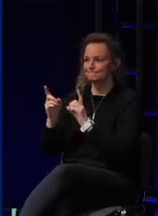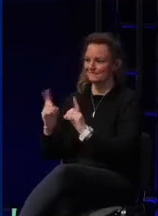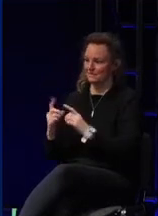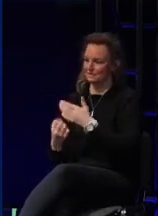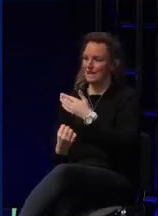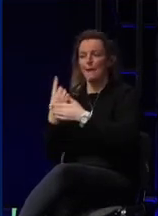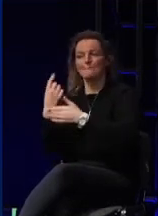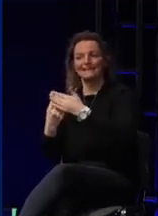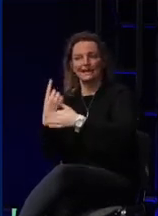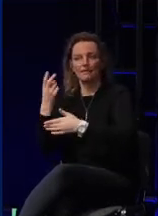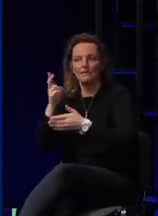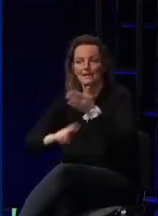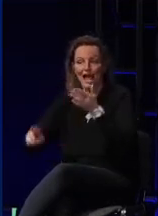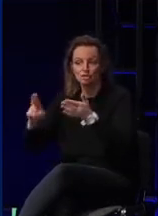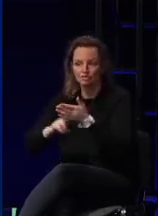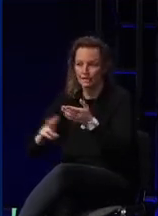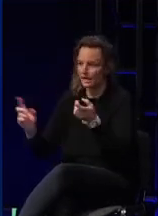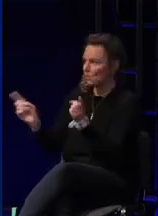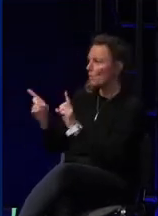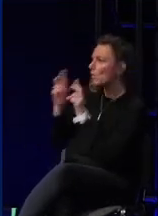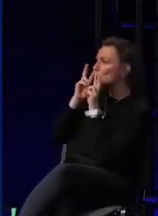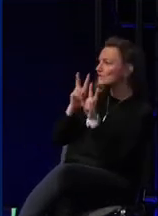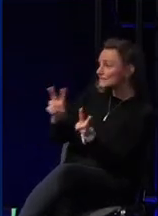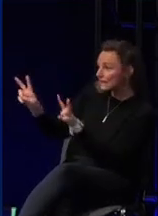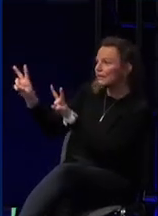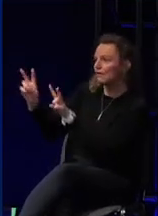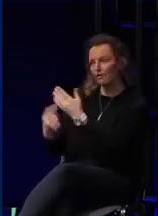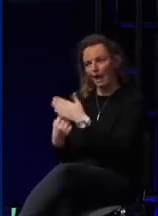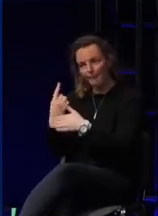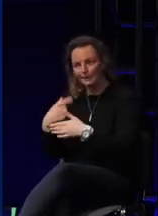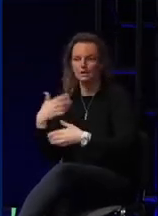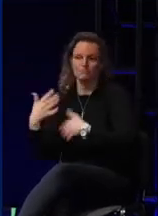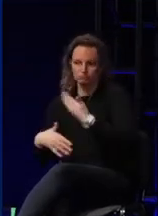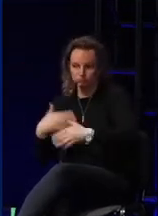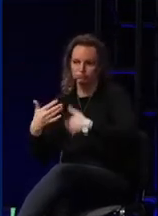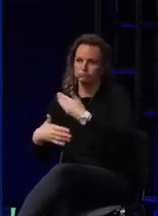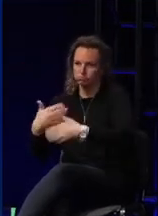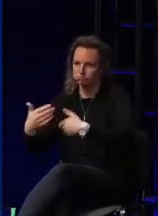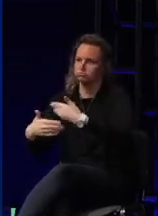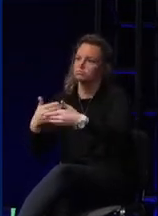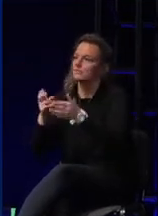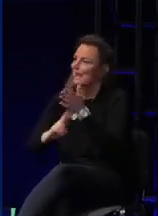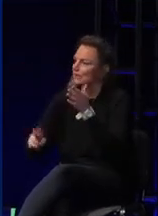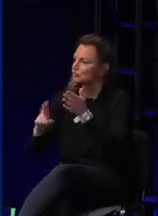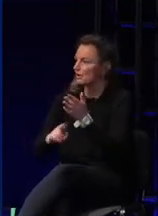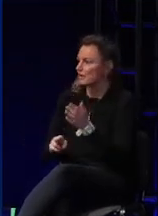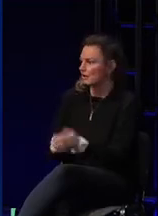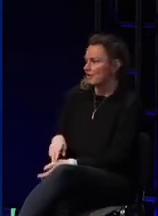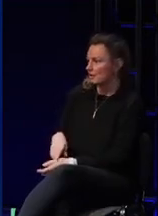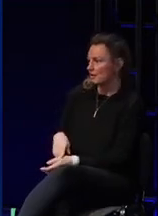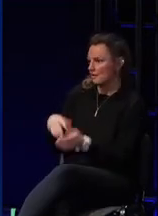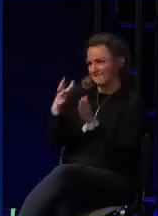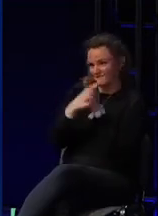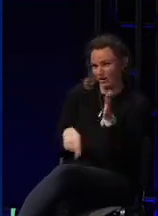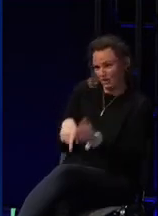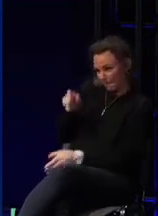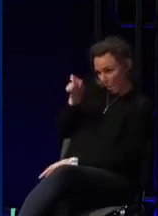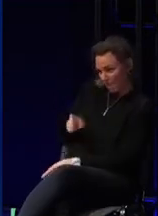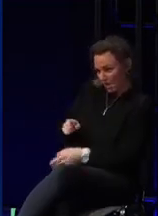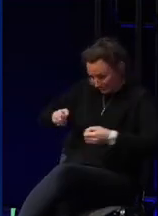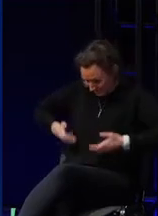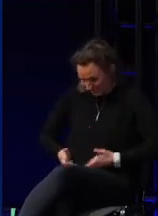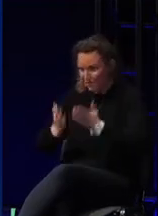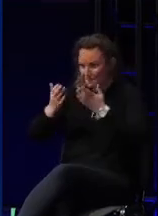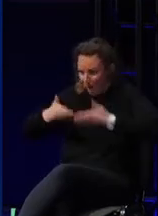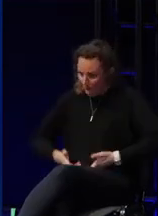happening naturally. What you're seeing is happening naturally. I mean, this is someone giving birth to themselves 9 times over, which is not that